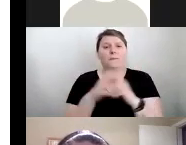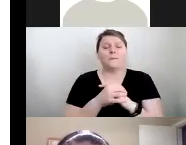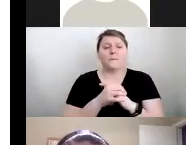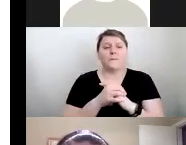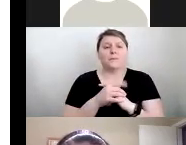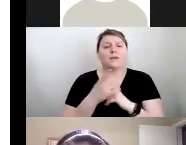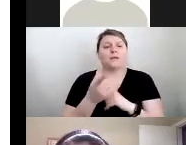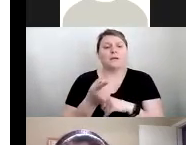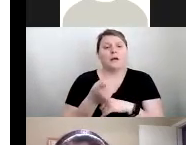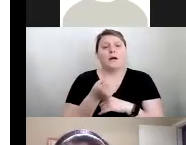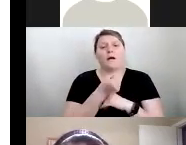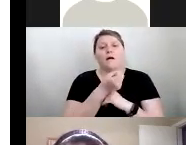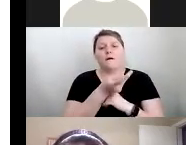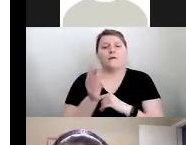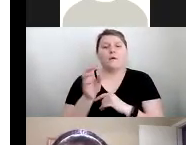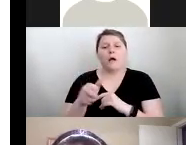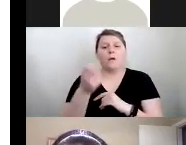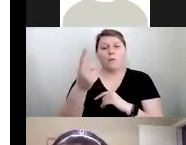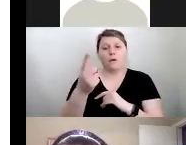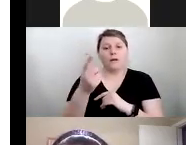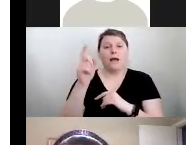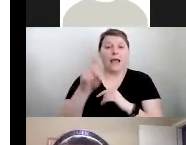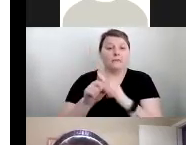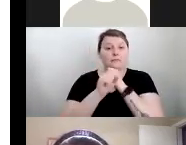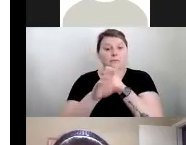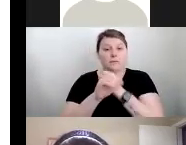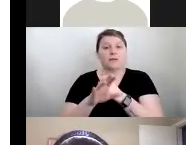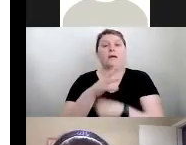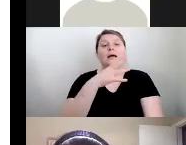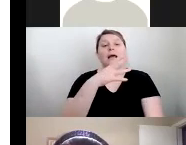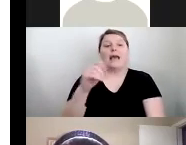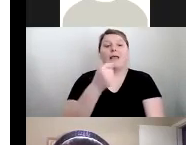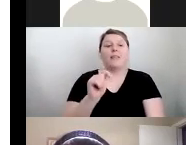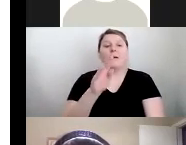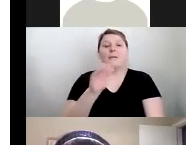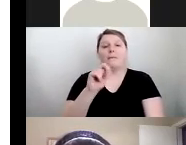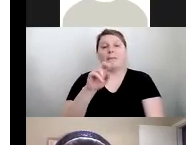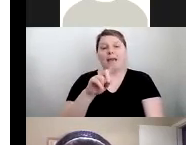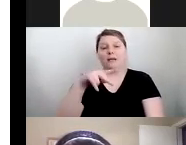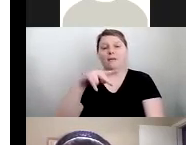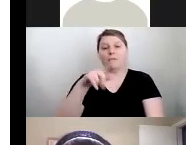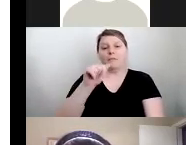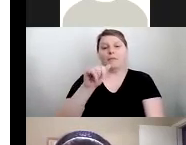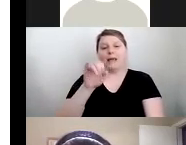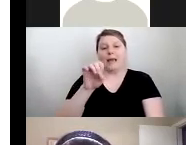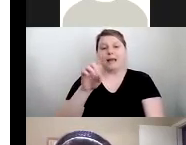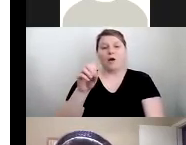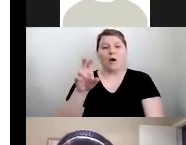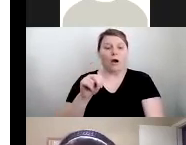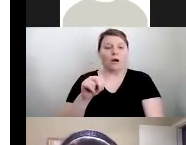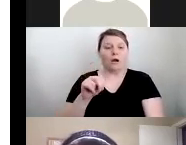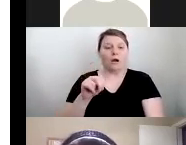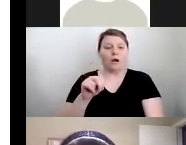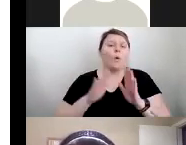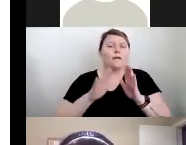And then just a few other infectious diseases books that I have to plug. In the Band Played On, probably the best documentary, both as a novel,